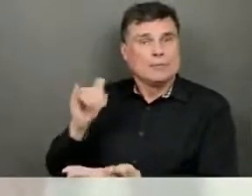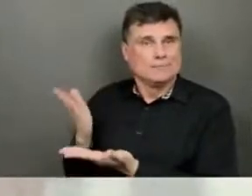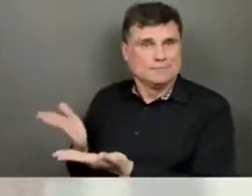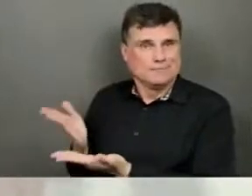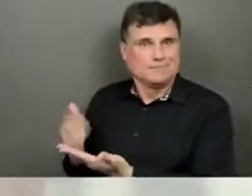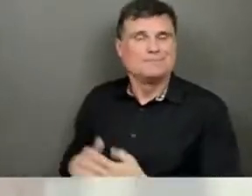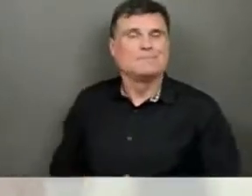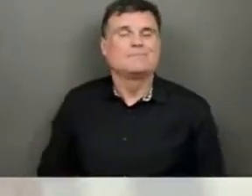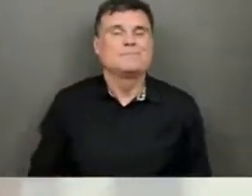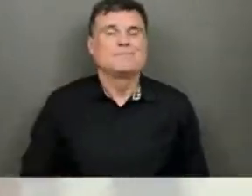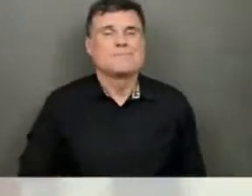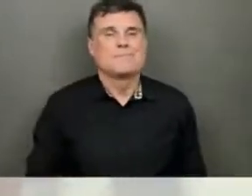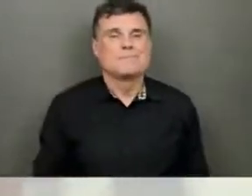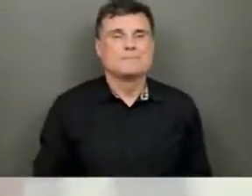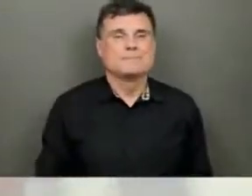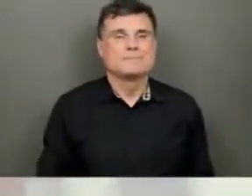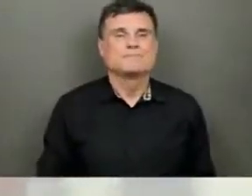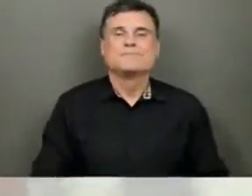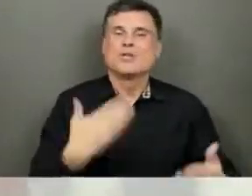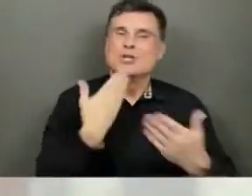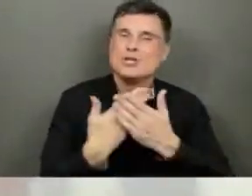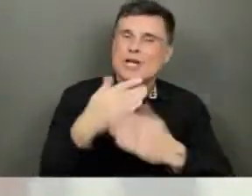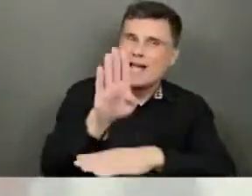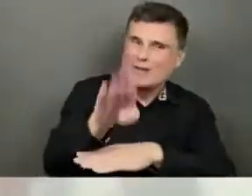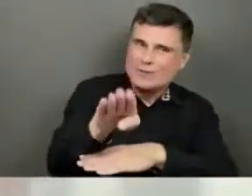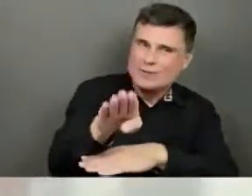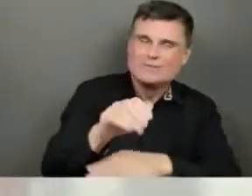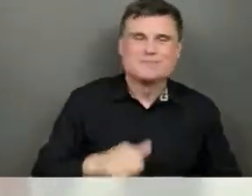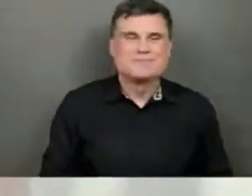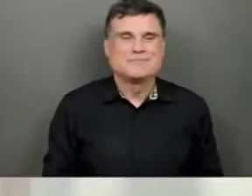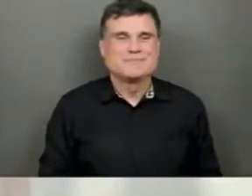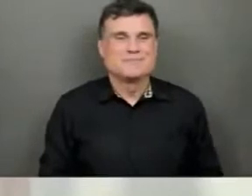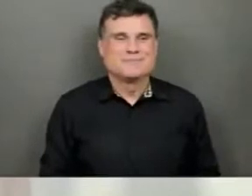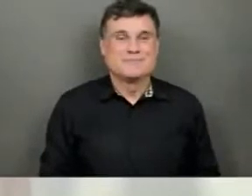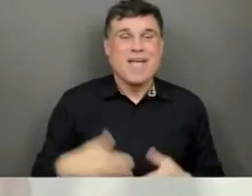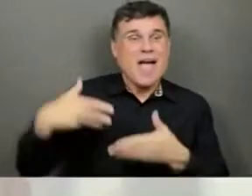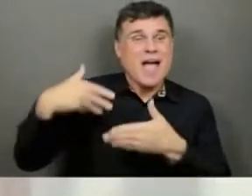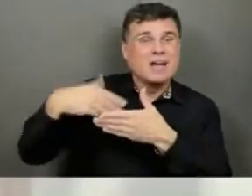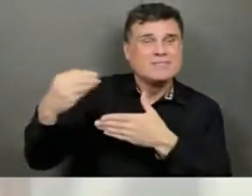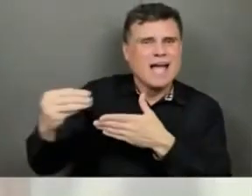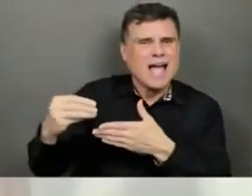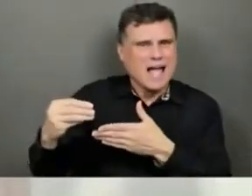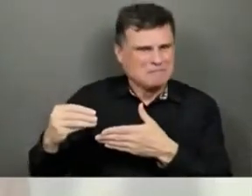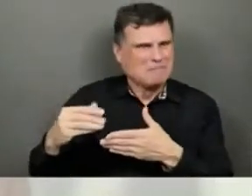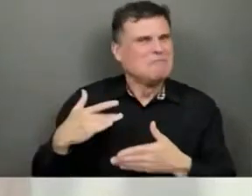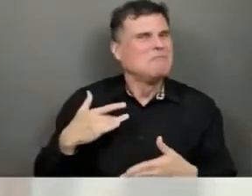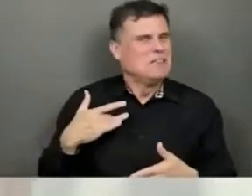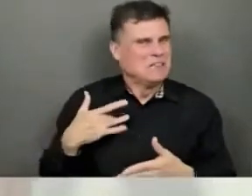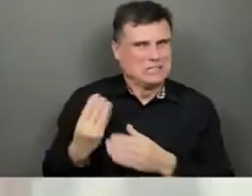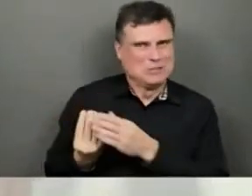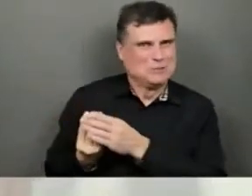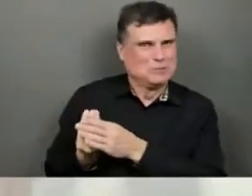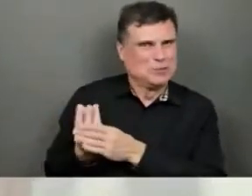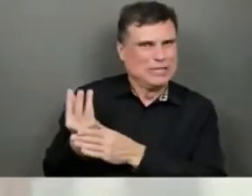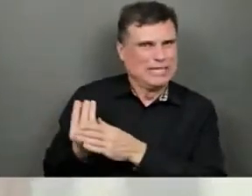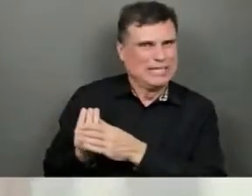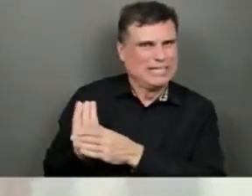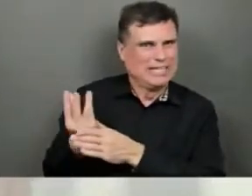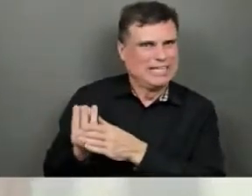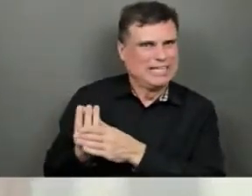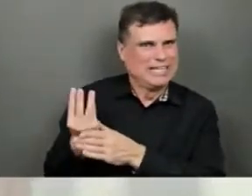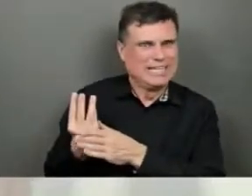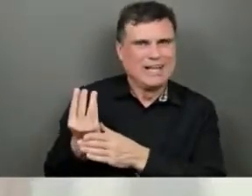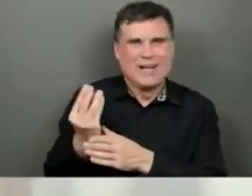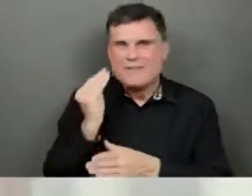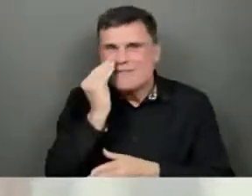It is starting a little bit to feel like spring here in Vancouver and other parts of the province, and that is a welcome